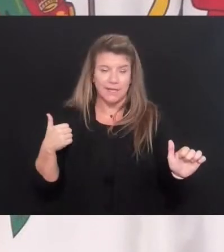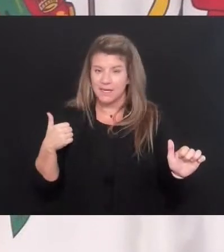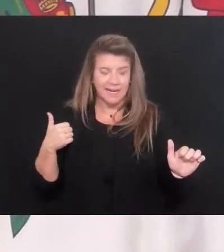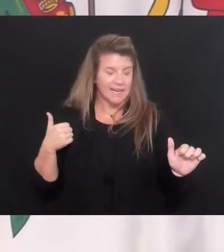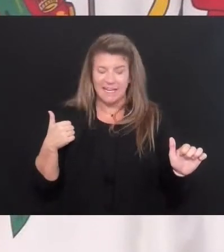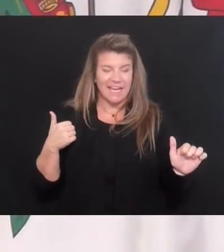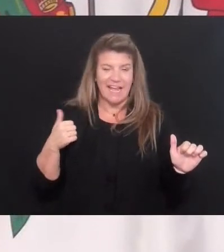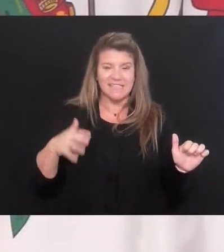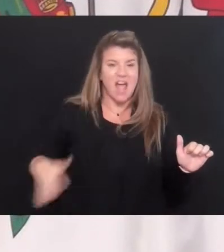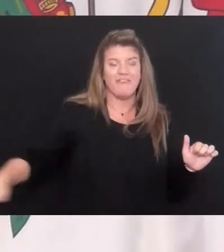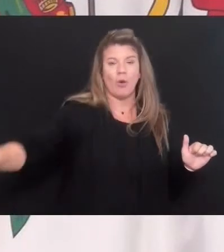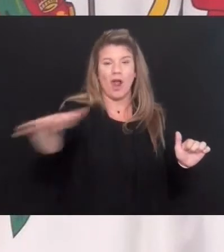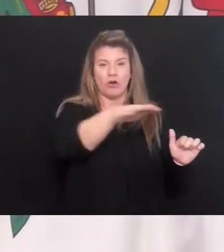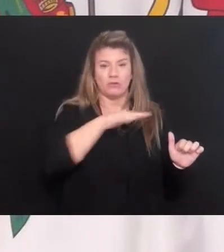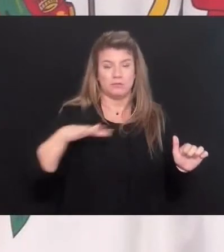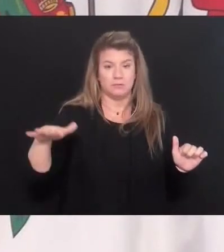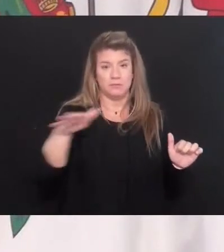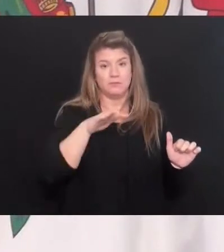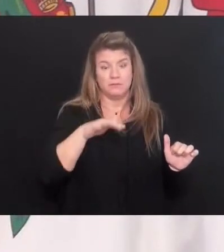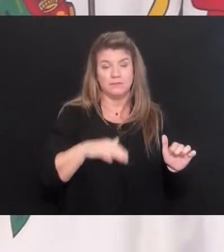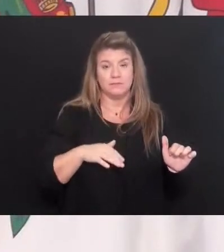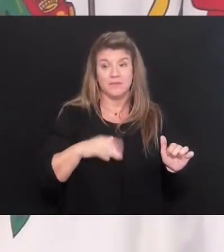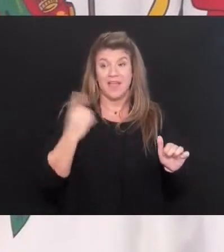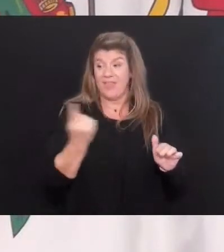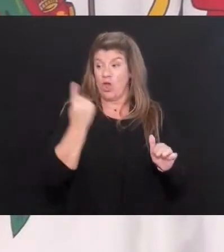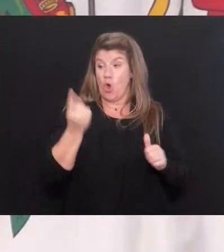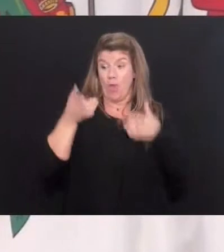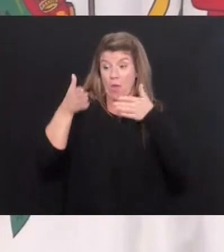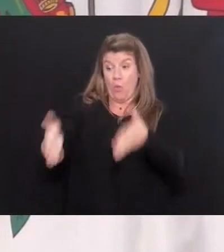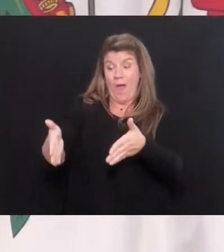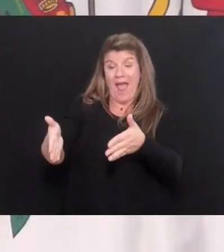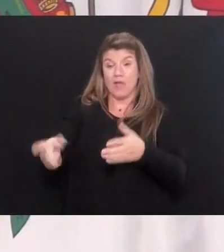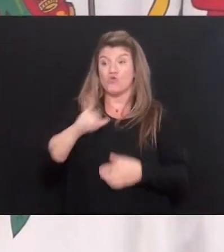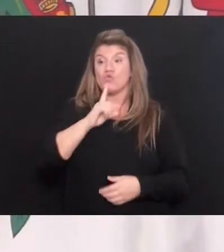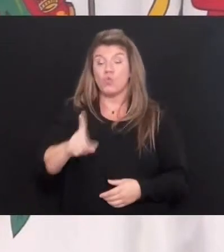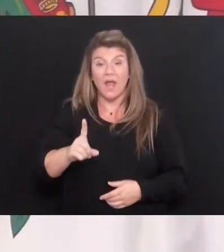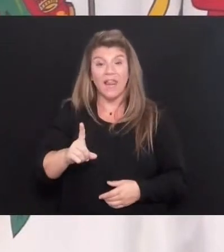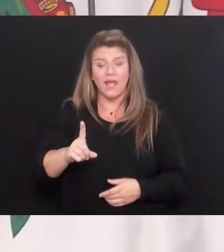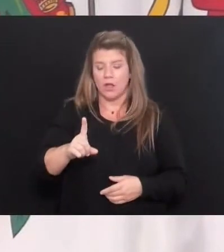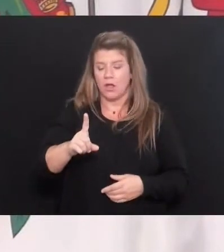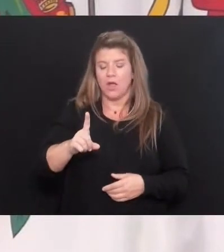It's all around everywhere. And the only way you're really probably